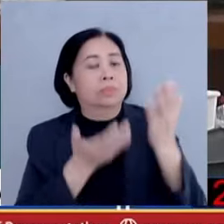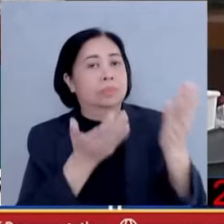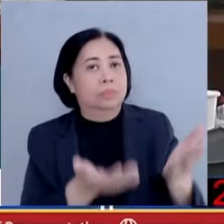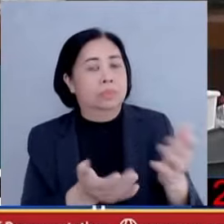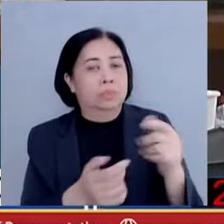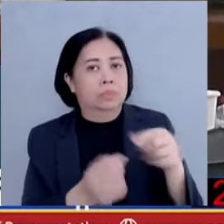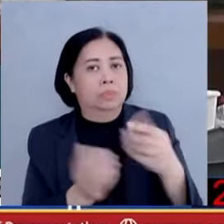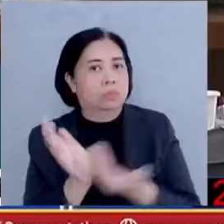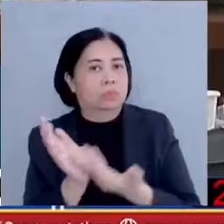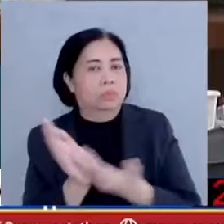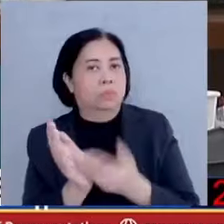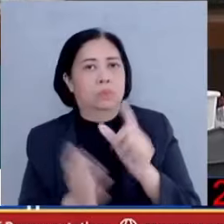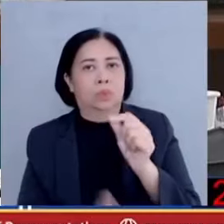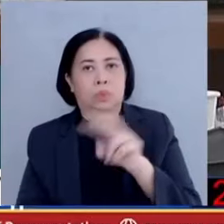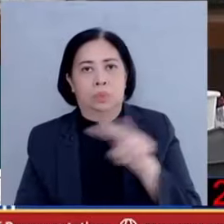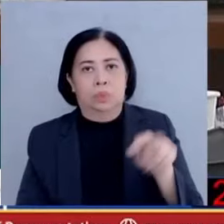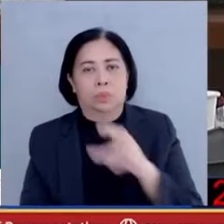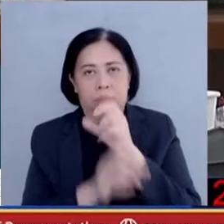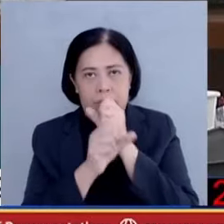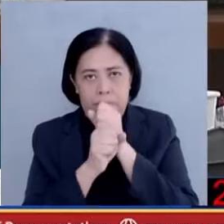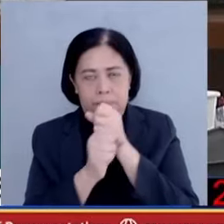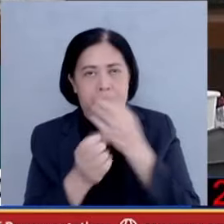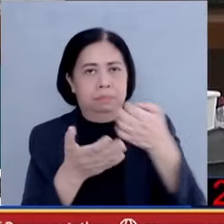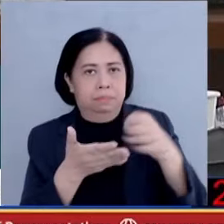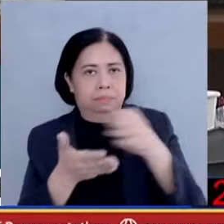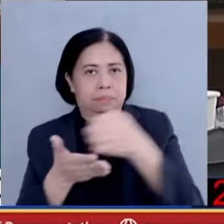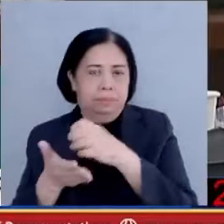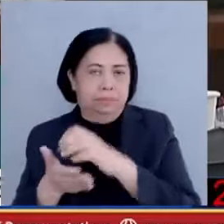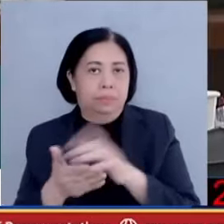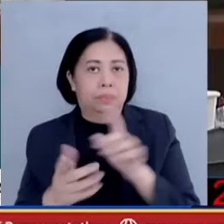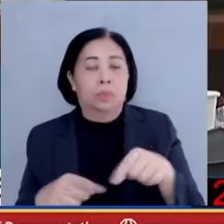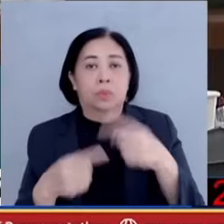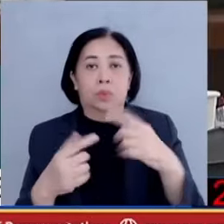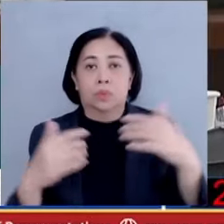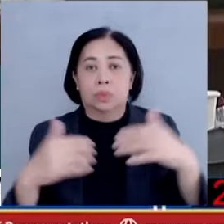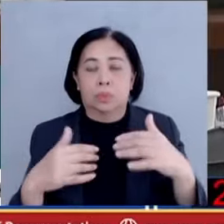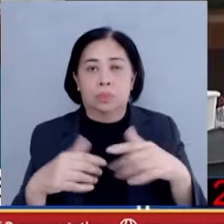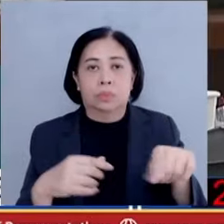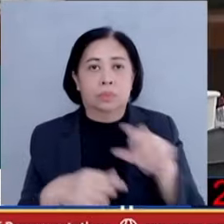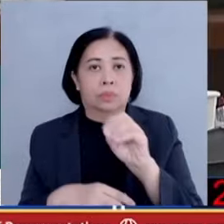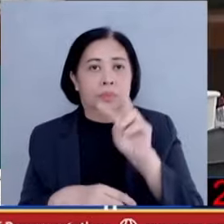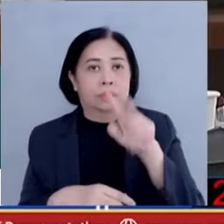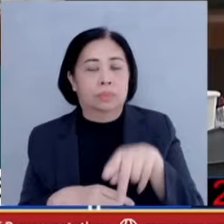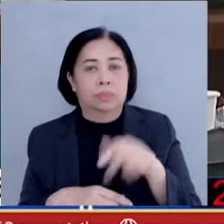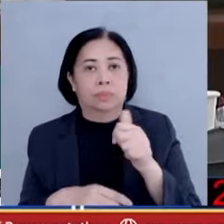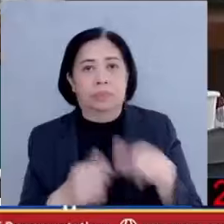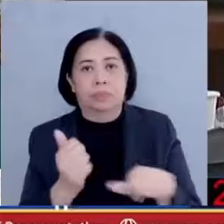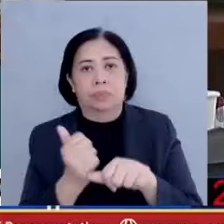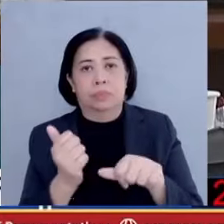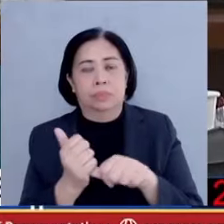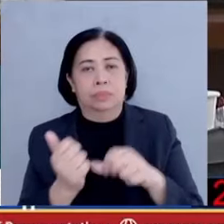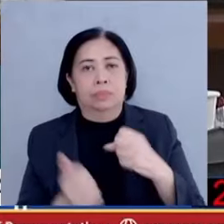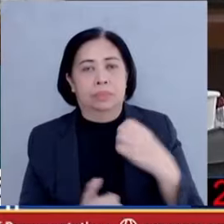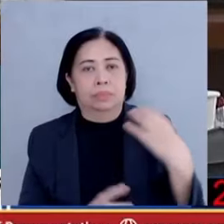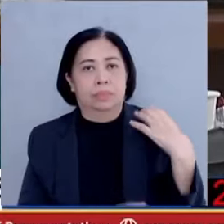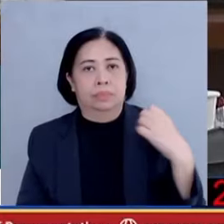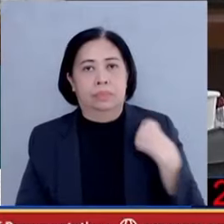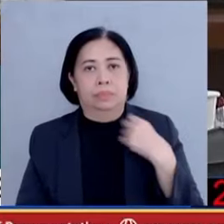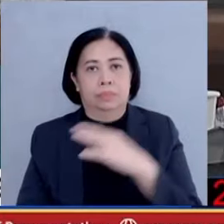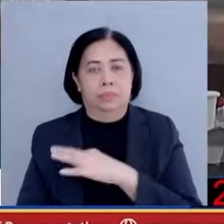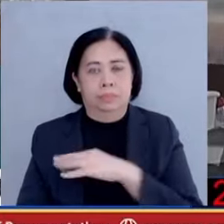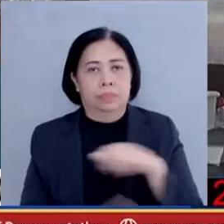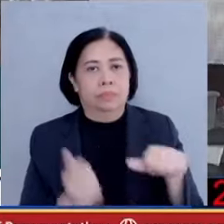its 2022 confidential expenses. During the hearing, the OVP's Assistant Chief of Staff, Assistant